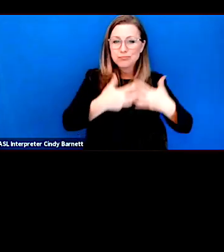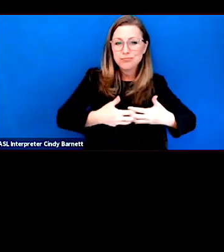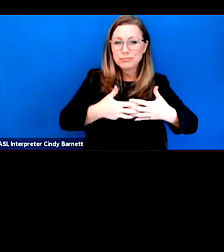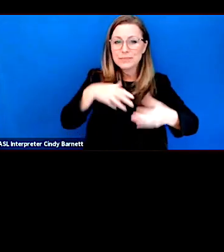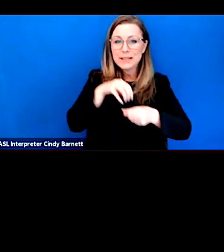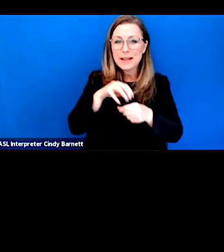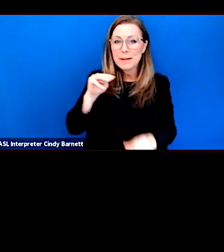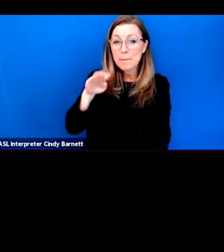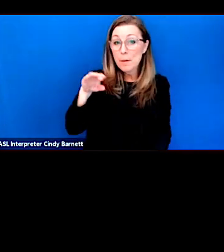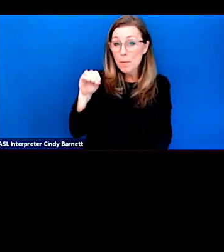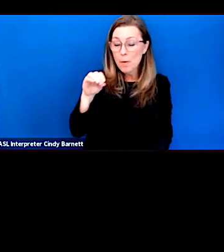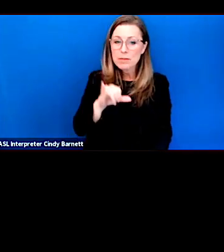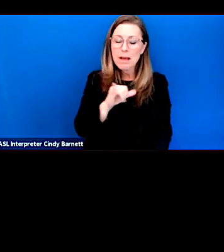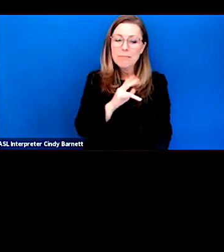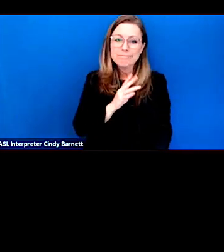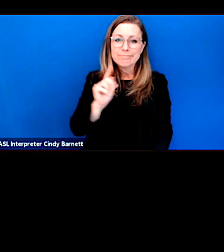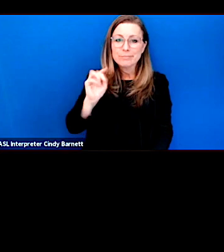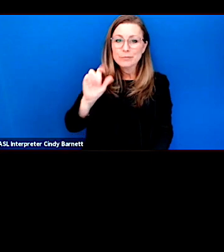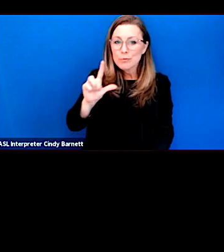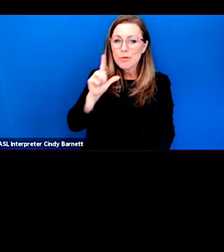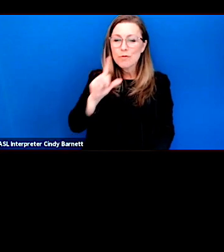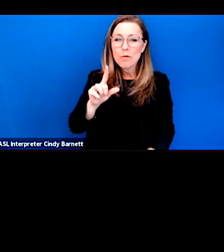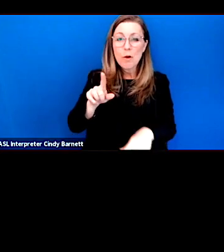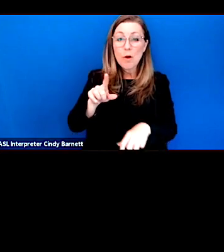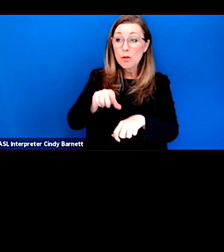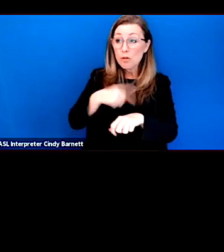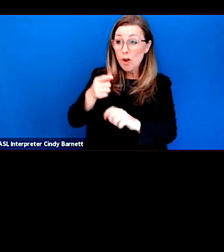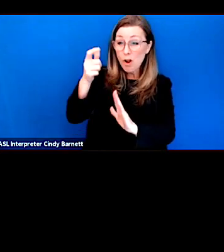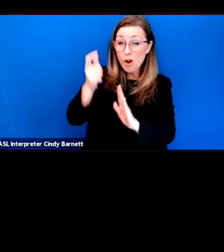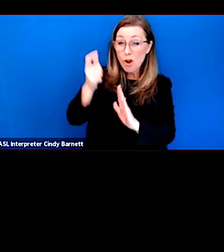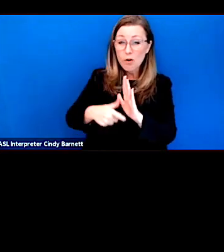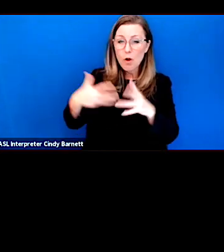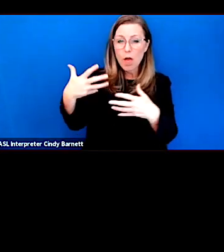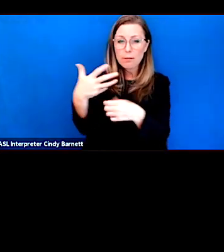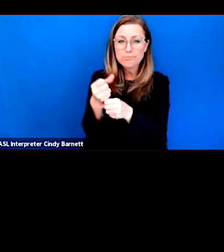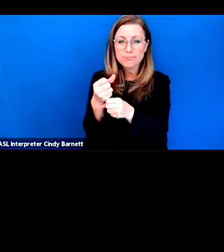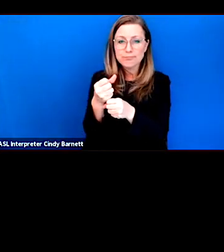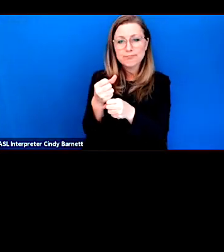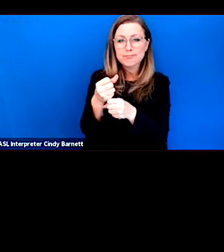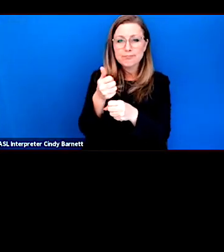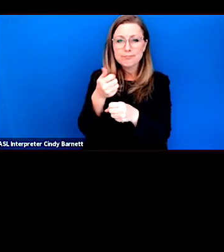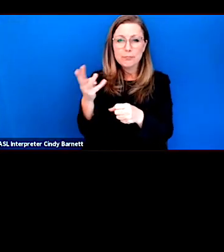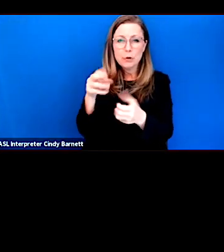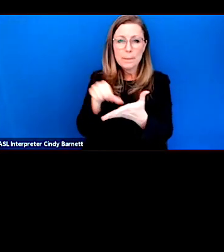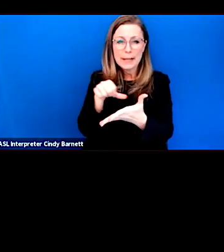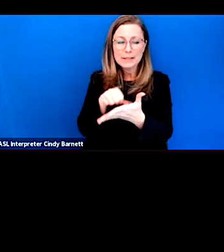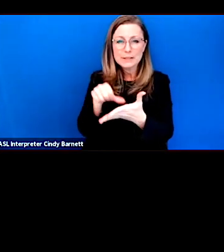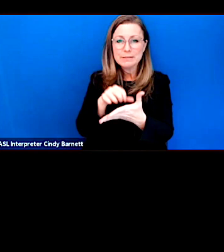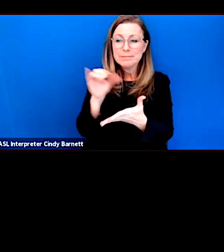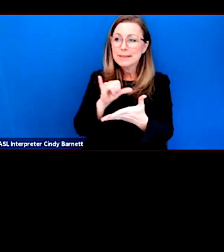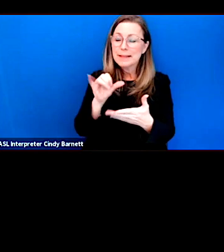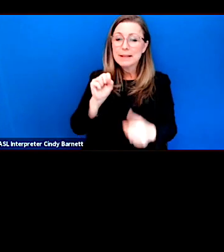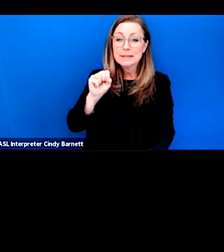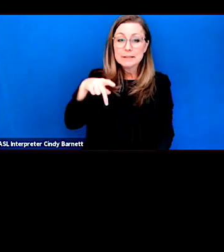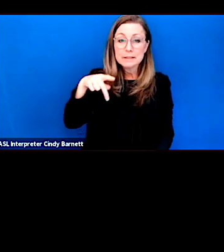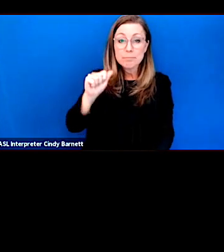for condensing a long article or dissertation into a few pages. Think of it as spark notes or cliff